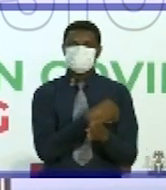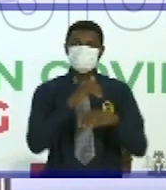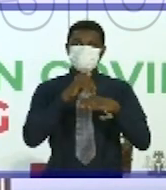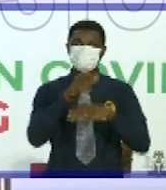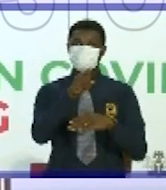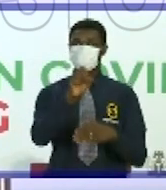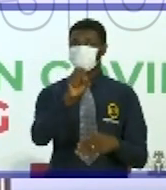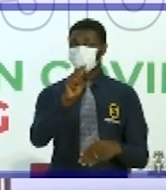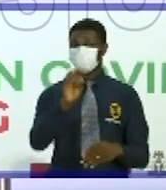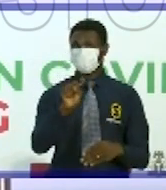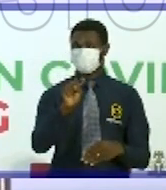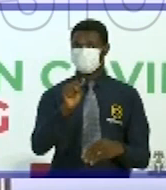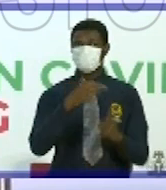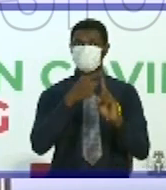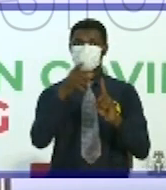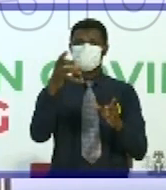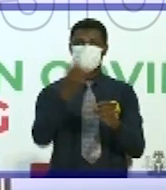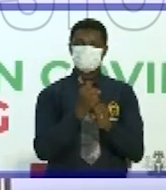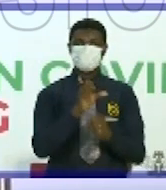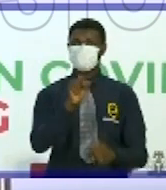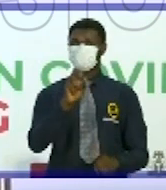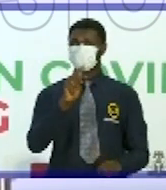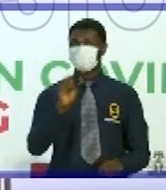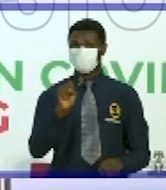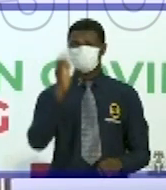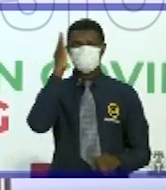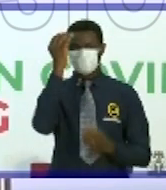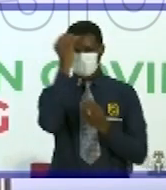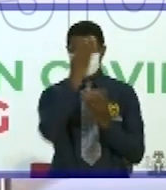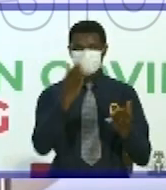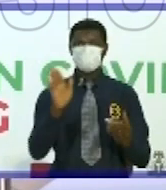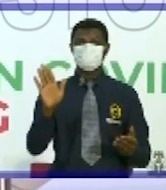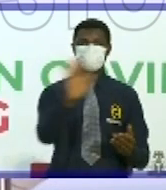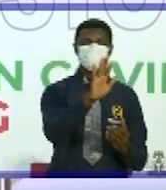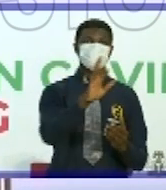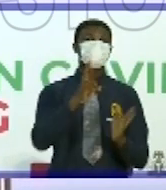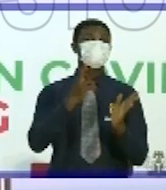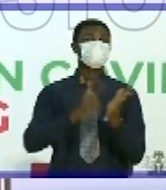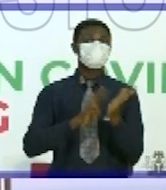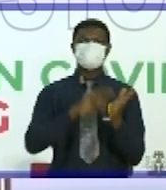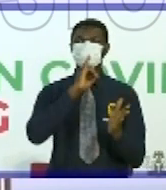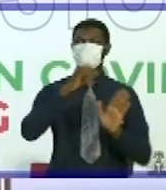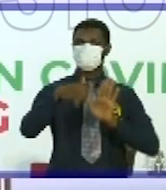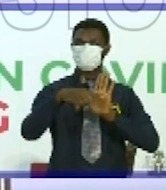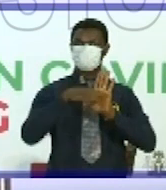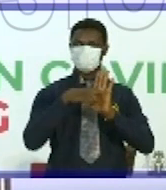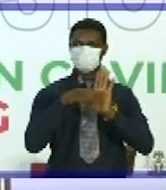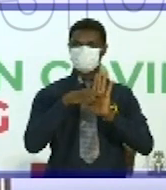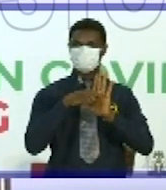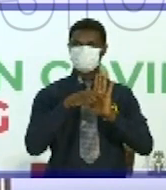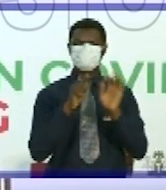SMS. Now, when you get the SMS, it tells you your result is negative. But if you need to go